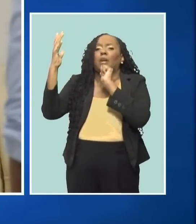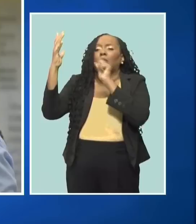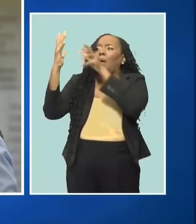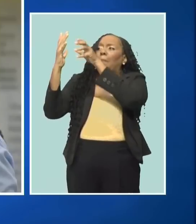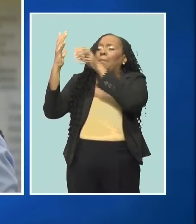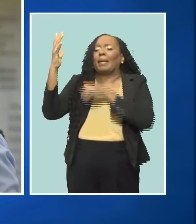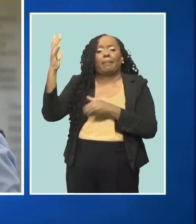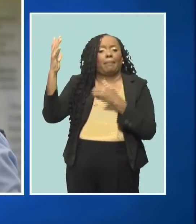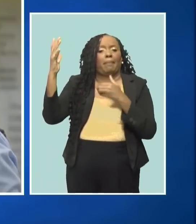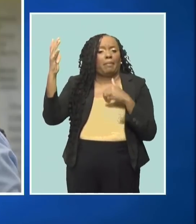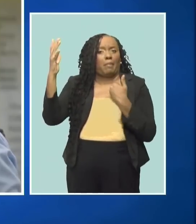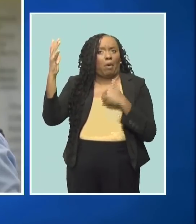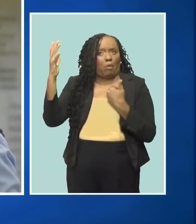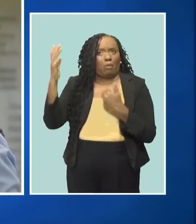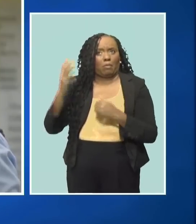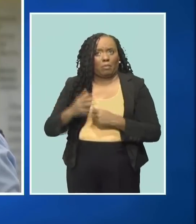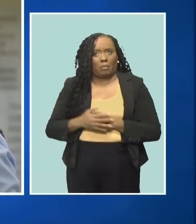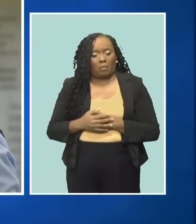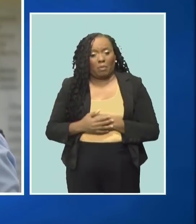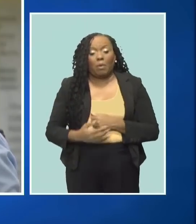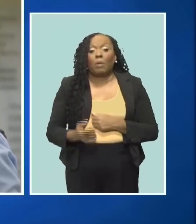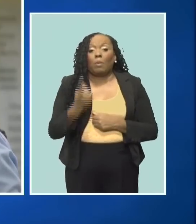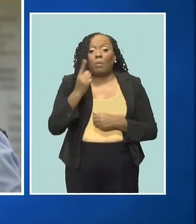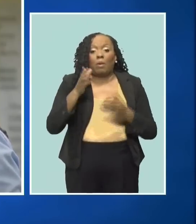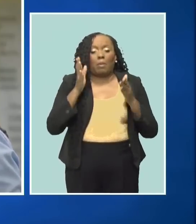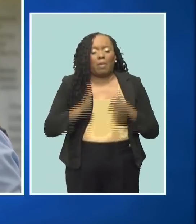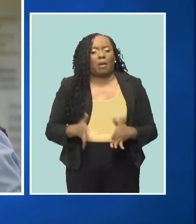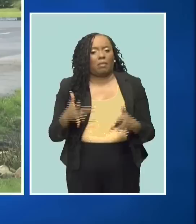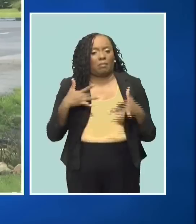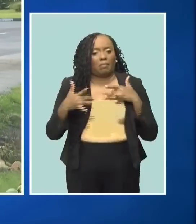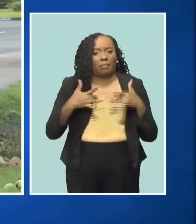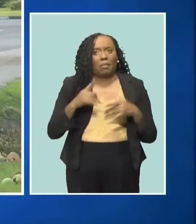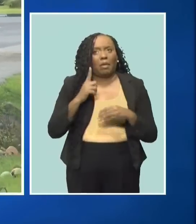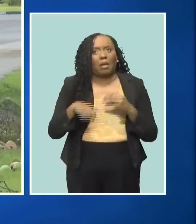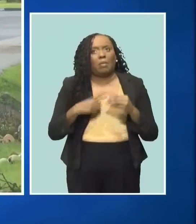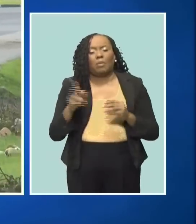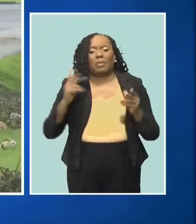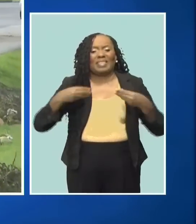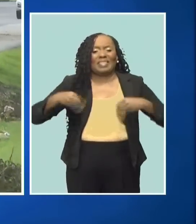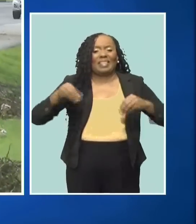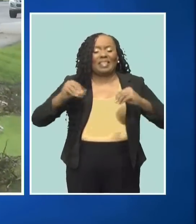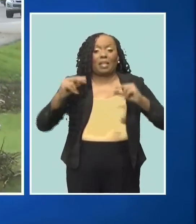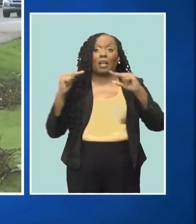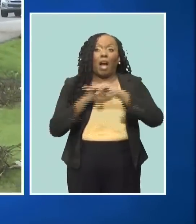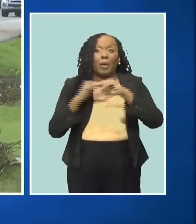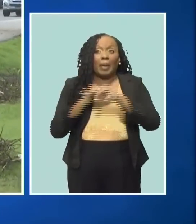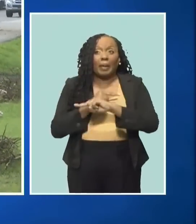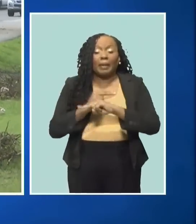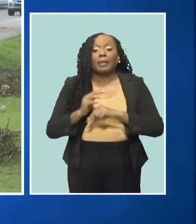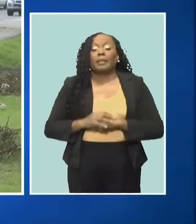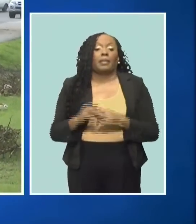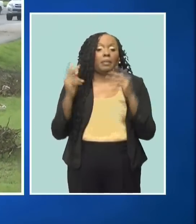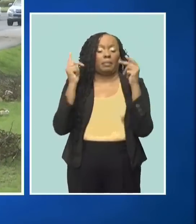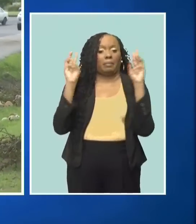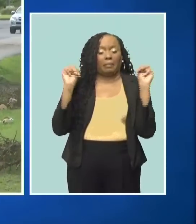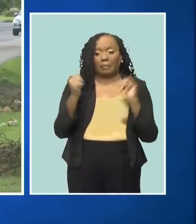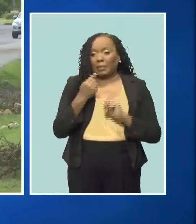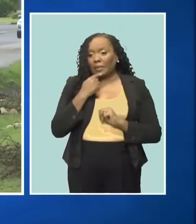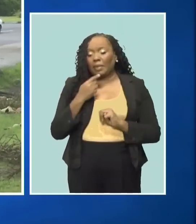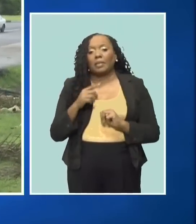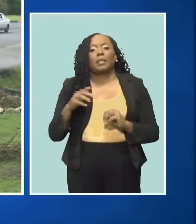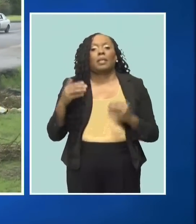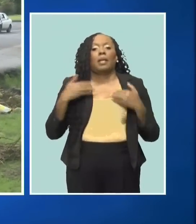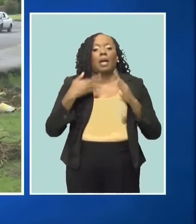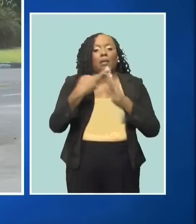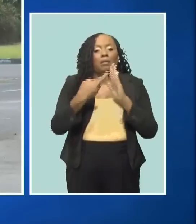buy. In response to one member of the audience who raised concerns about vending on the highway, Prime Minister Motley says there are